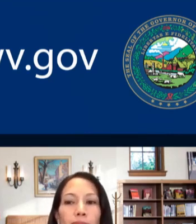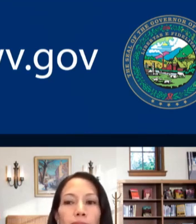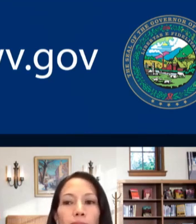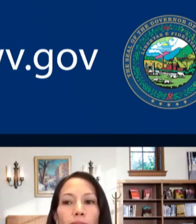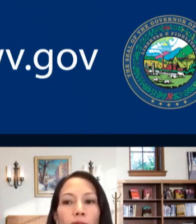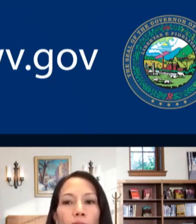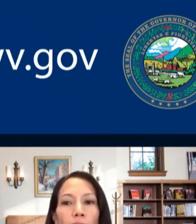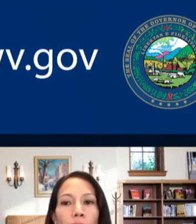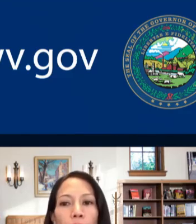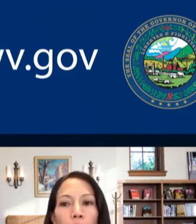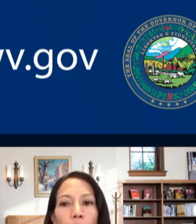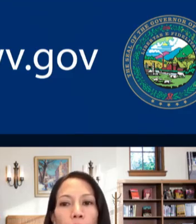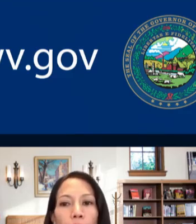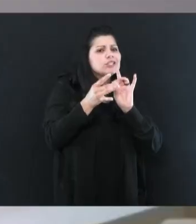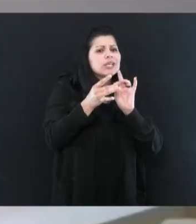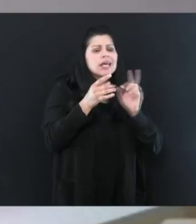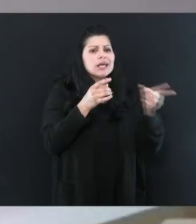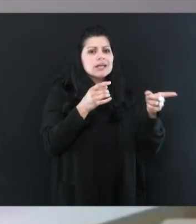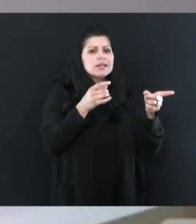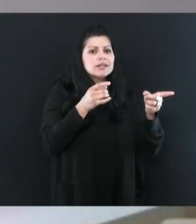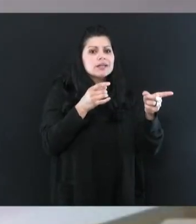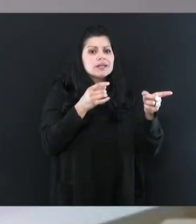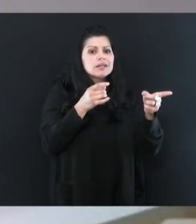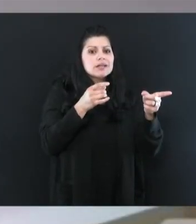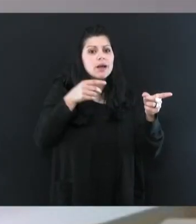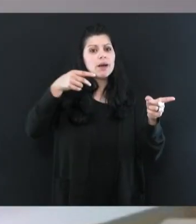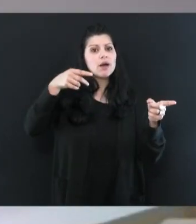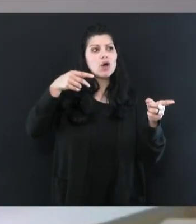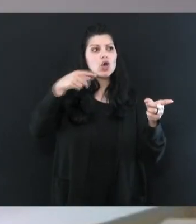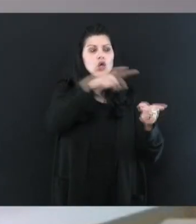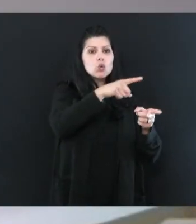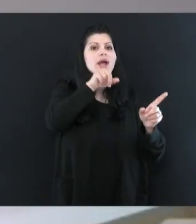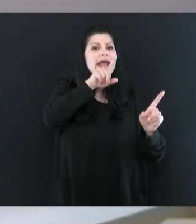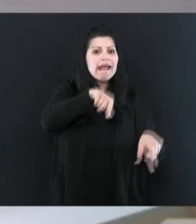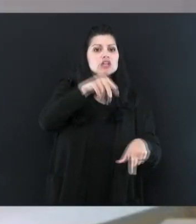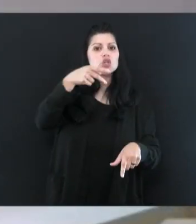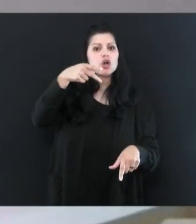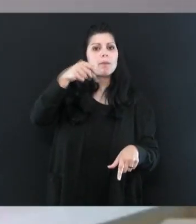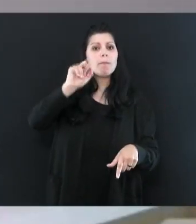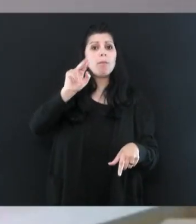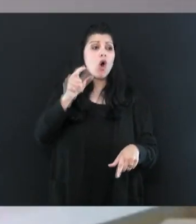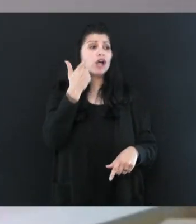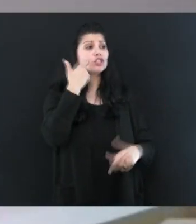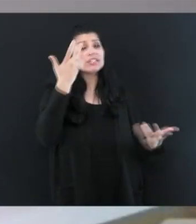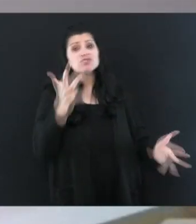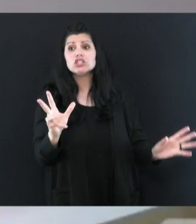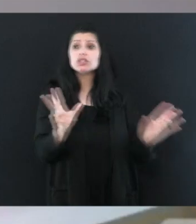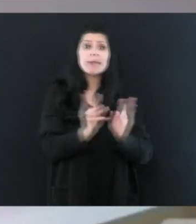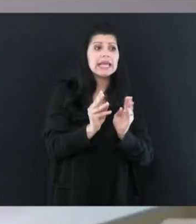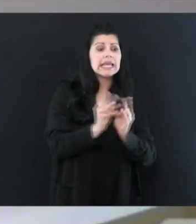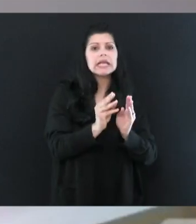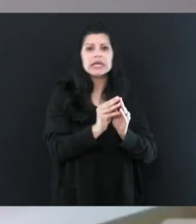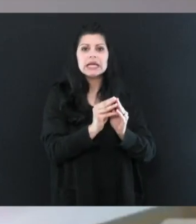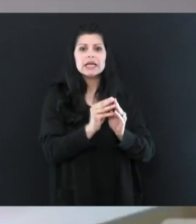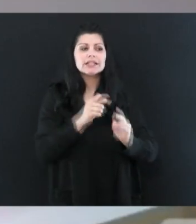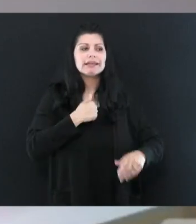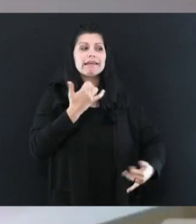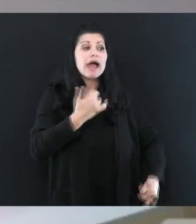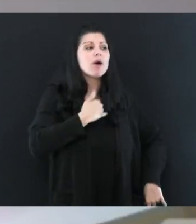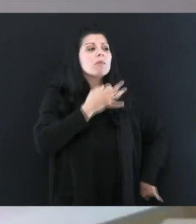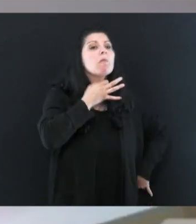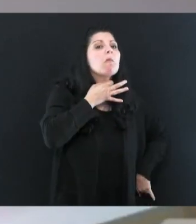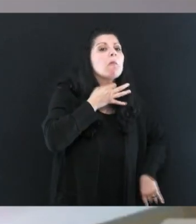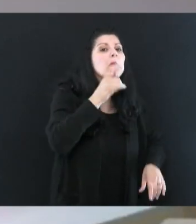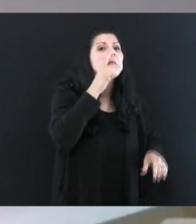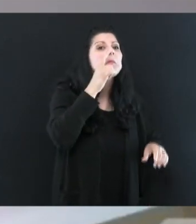you mentioned in passing that, to Paul Mullen's question, you mentioned, well, I just got out of a meeting, which tripped my curiosity about what it